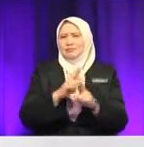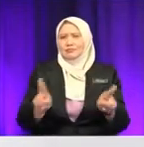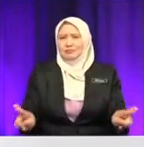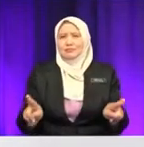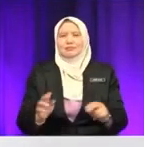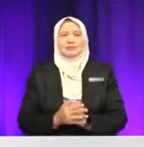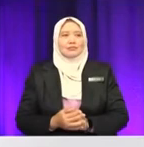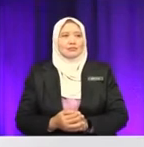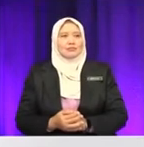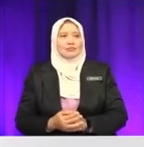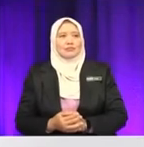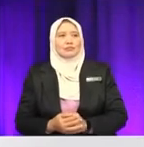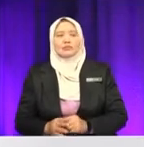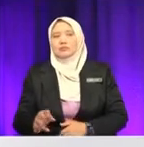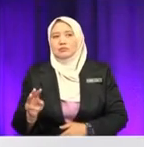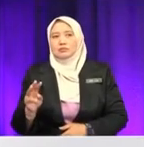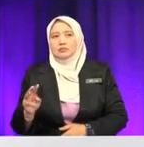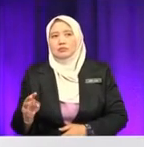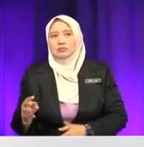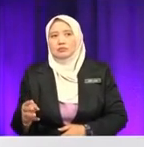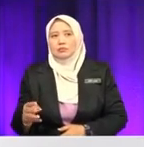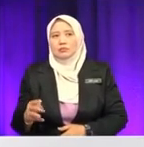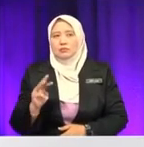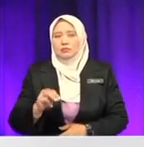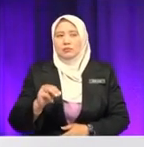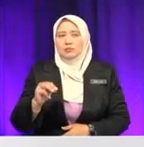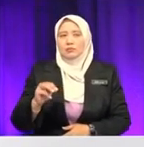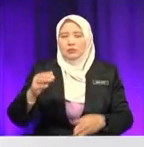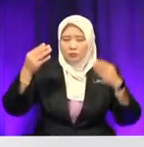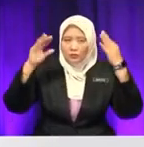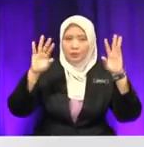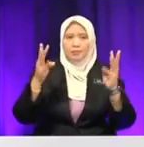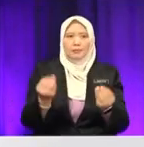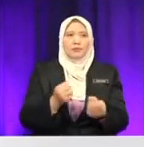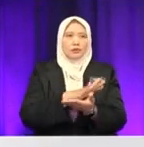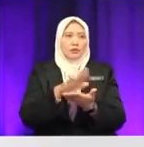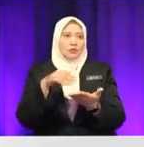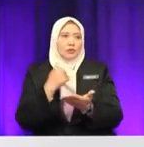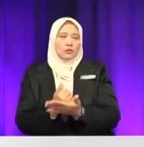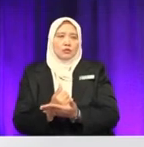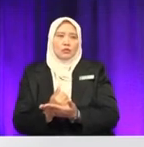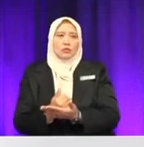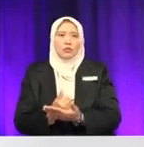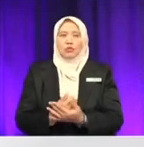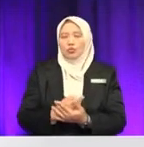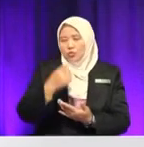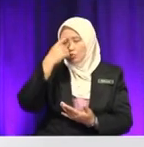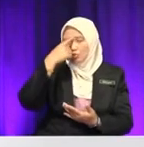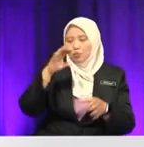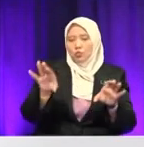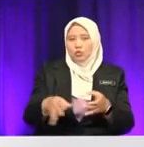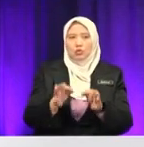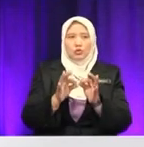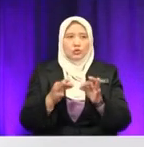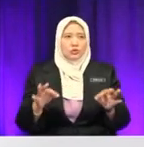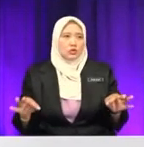I want you to show me your sentence, because just now during the commercial break, I told them to write their sentence on